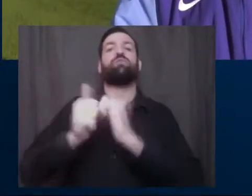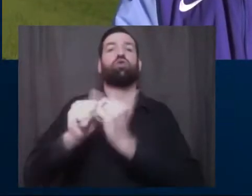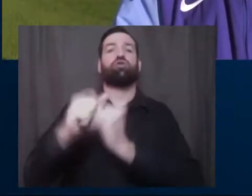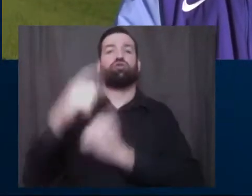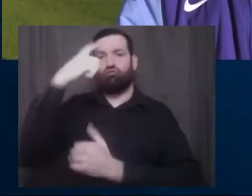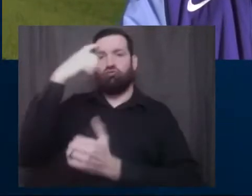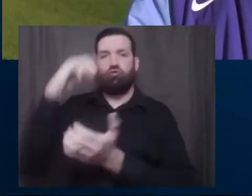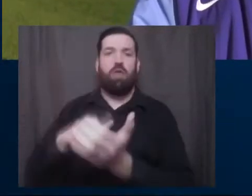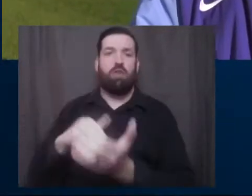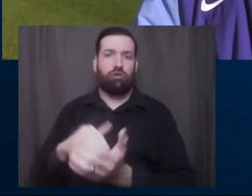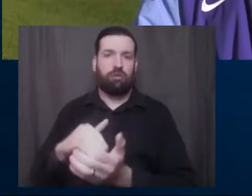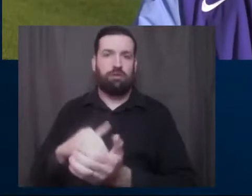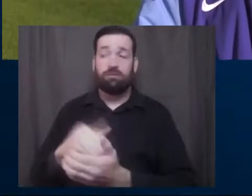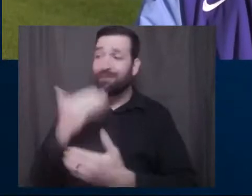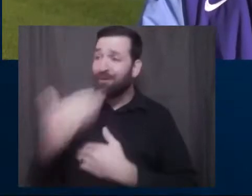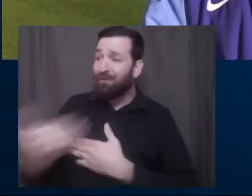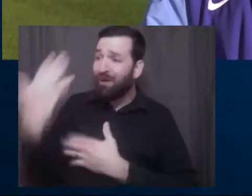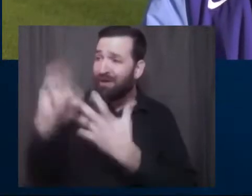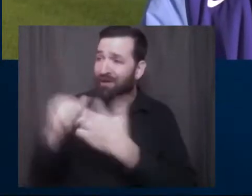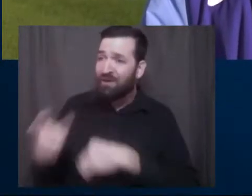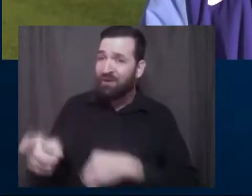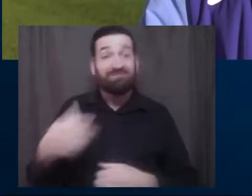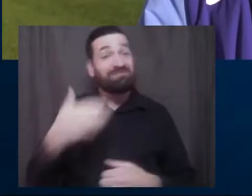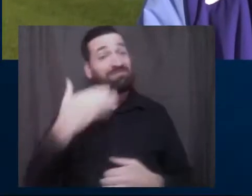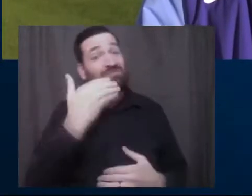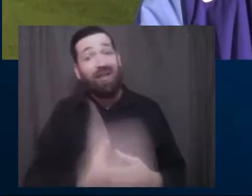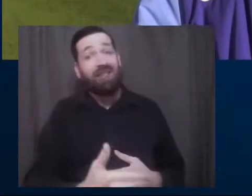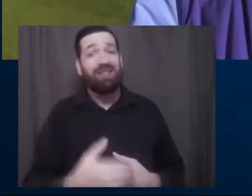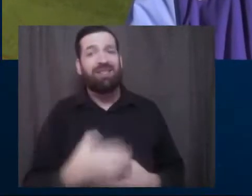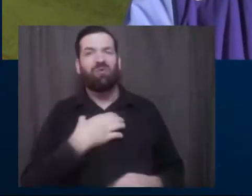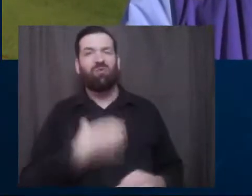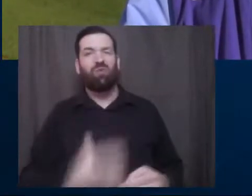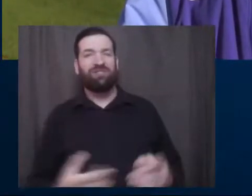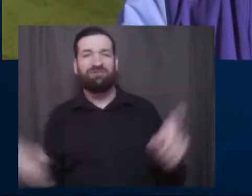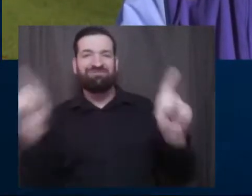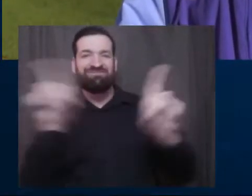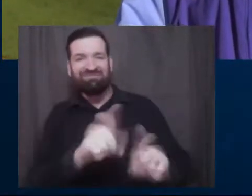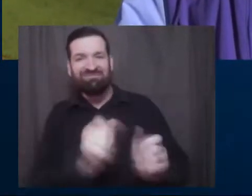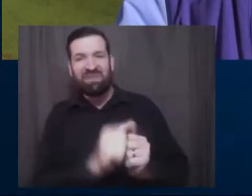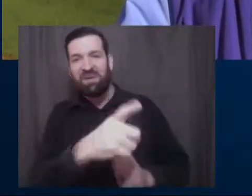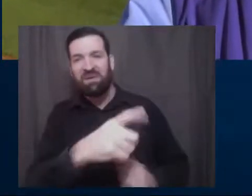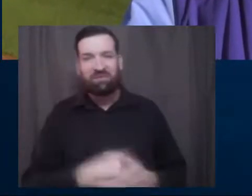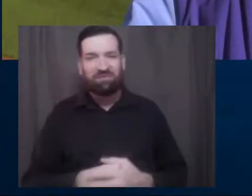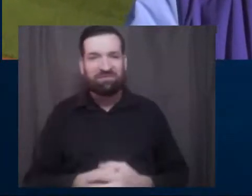good morning to you. How are you? I'm well. I wish I was out there with you.